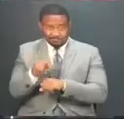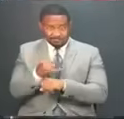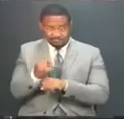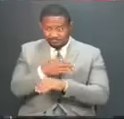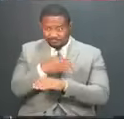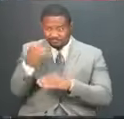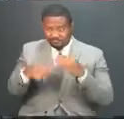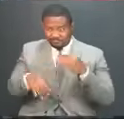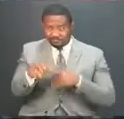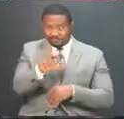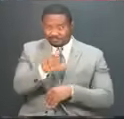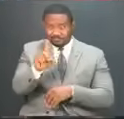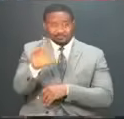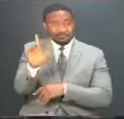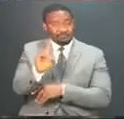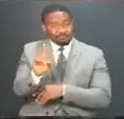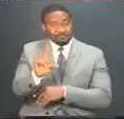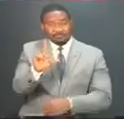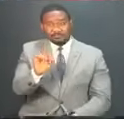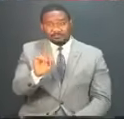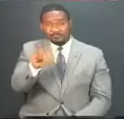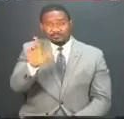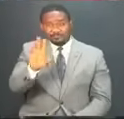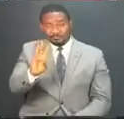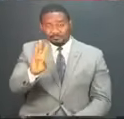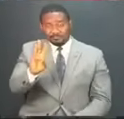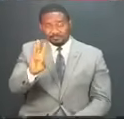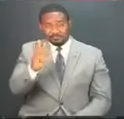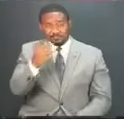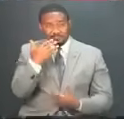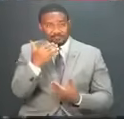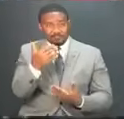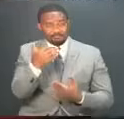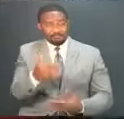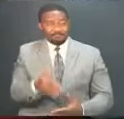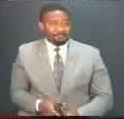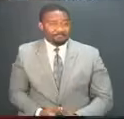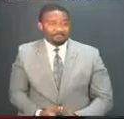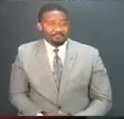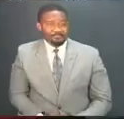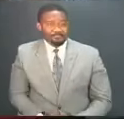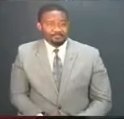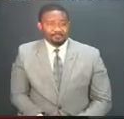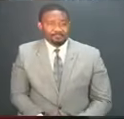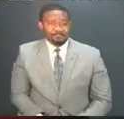December 2026. I thank you, Mr. Speaker, for the opportunity.